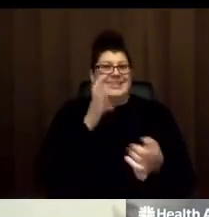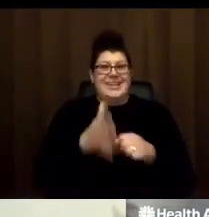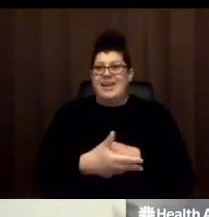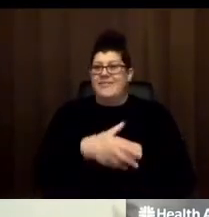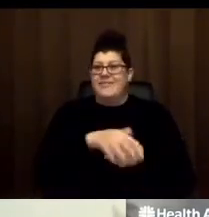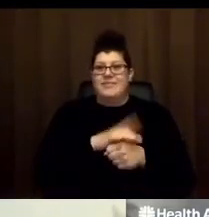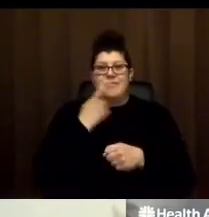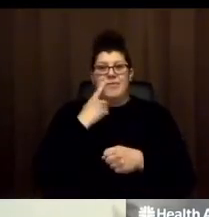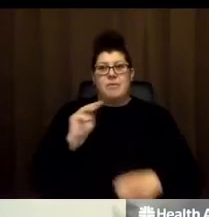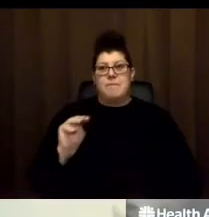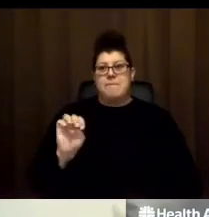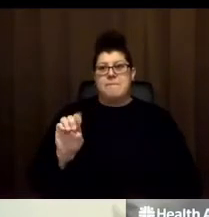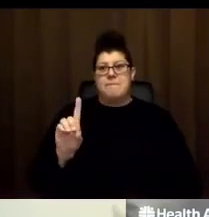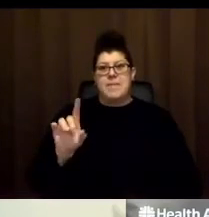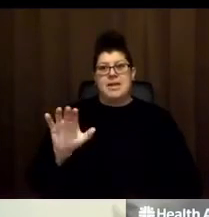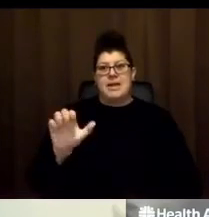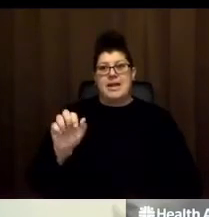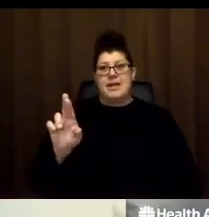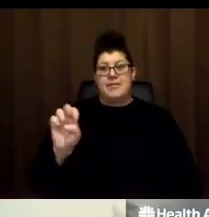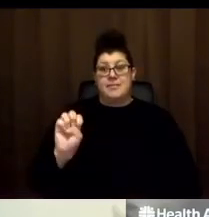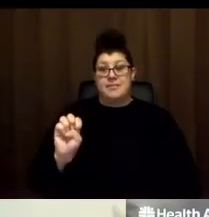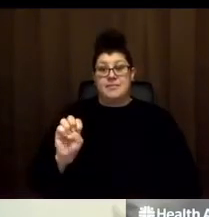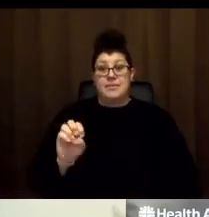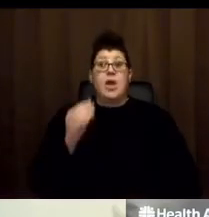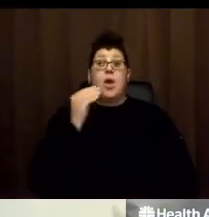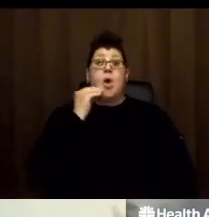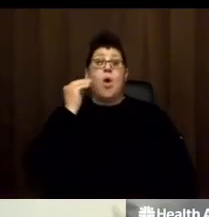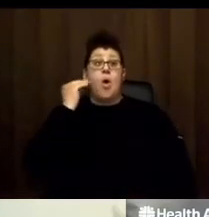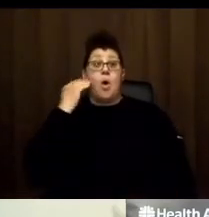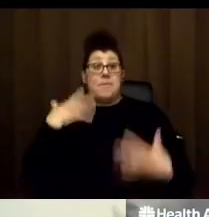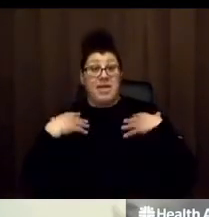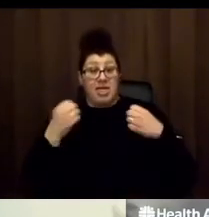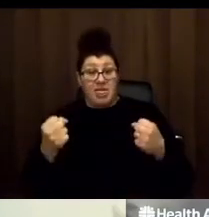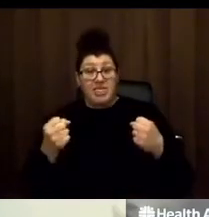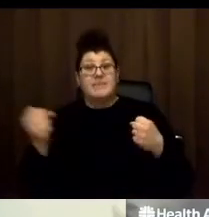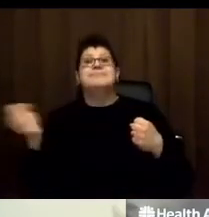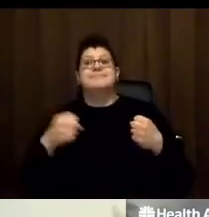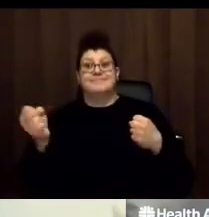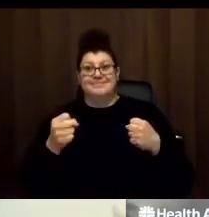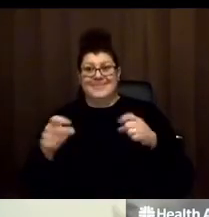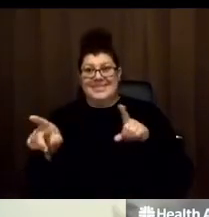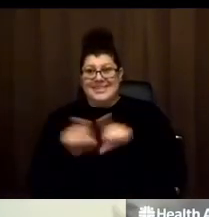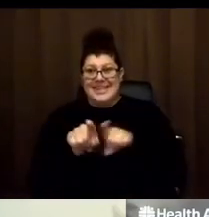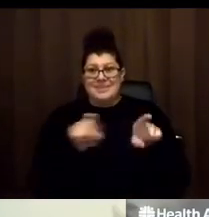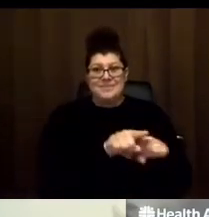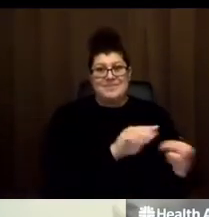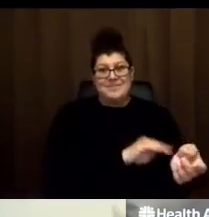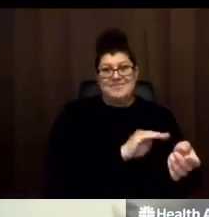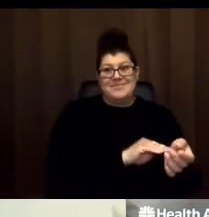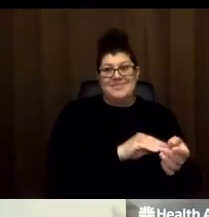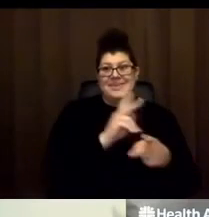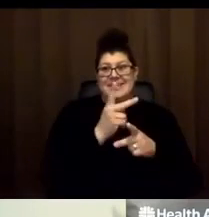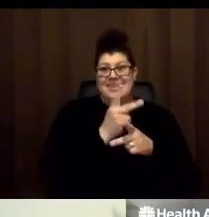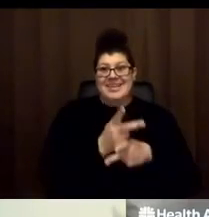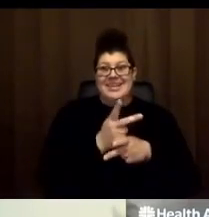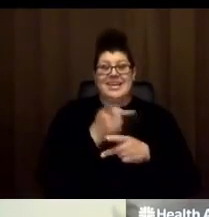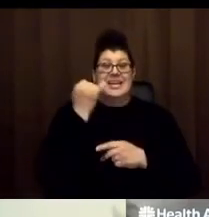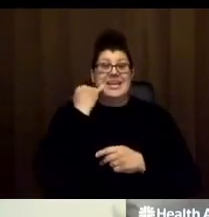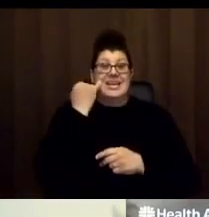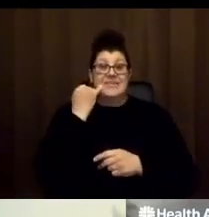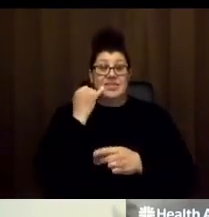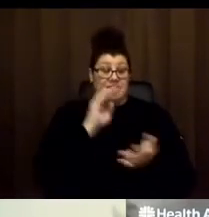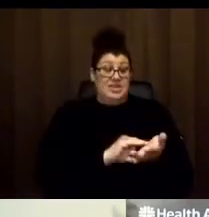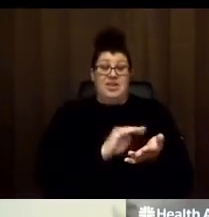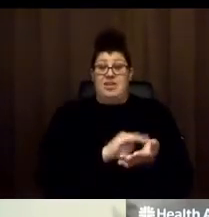Medicare. Home health is considered clinical care and is covered by Medicare when prescribed by a doctor and